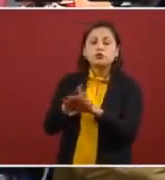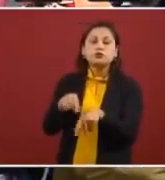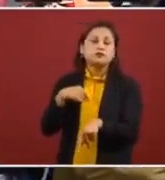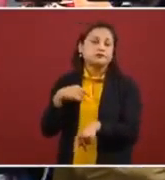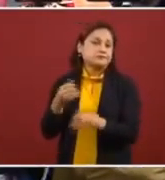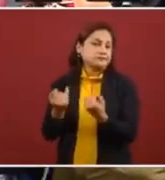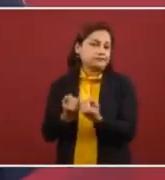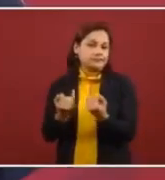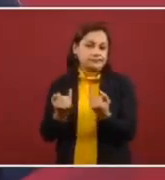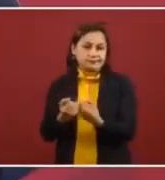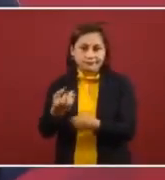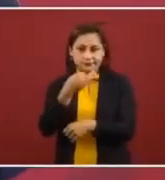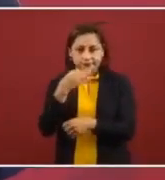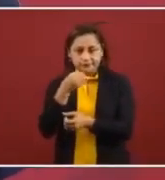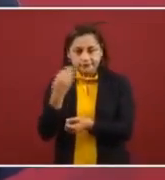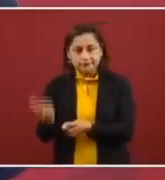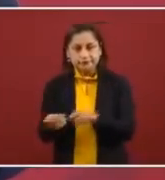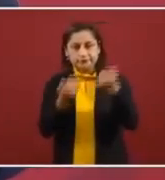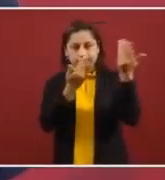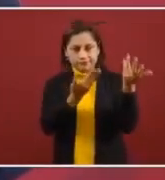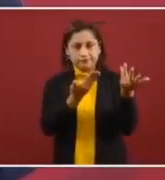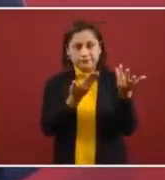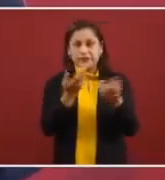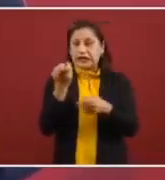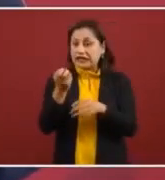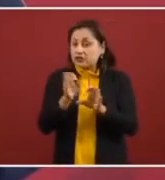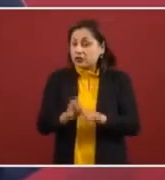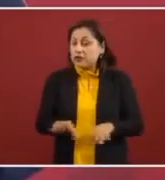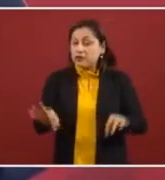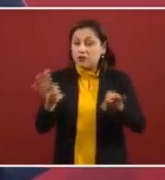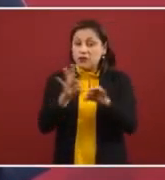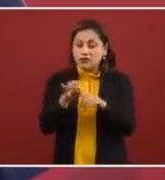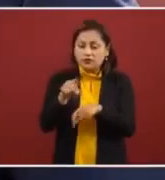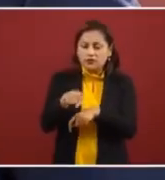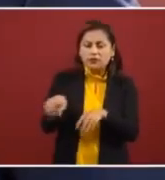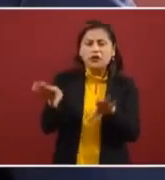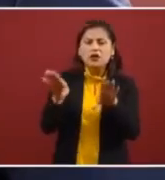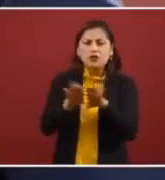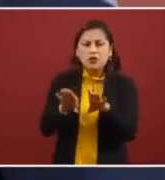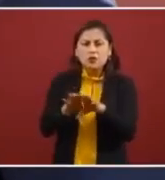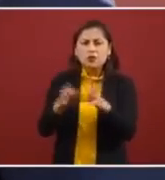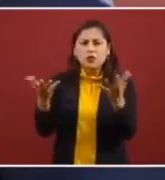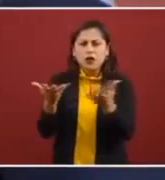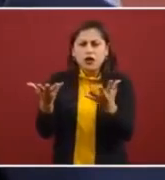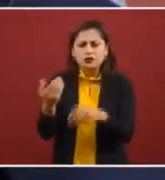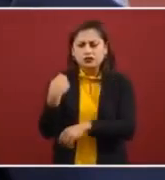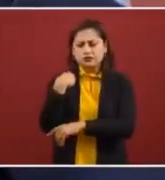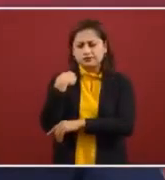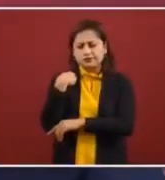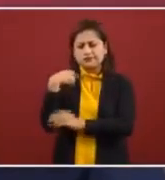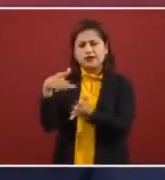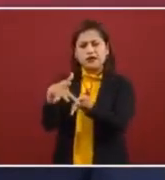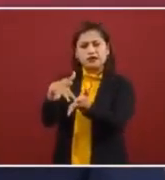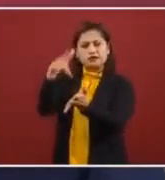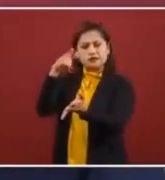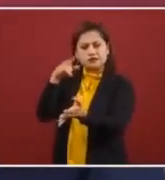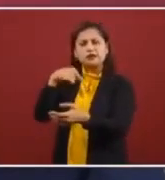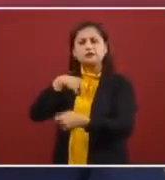it's so important that there not be a shortage of medications, that we will create a good